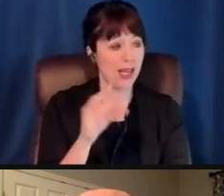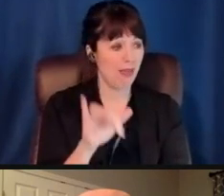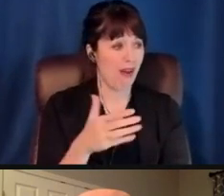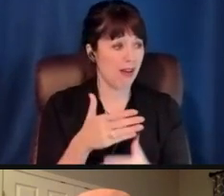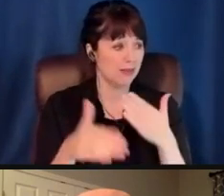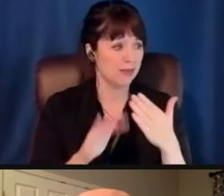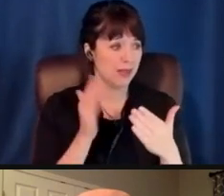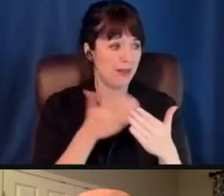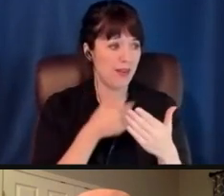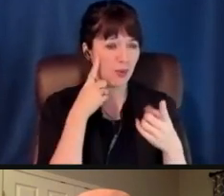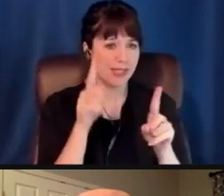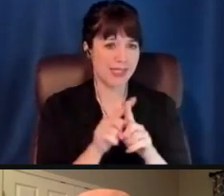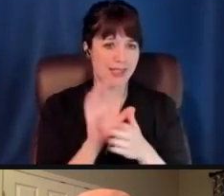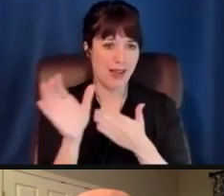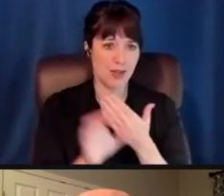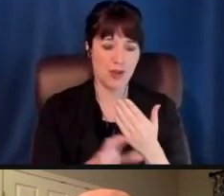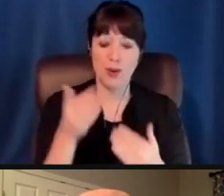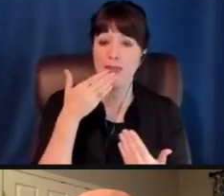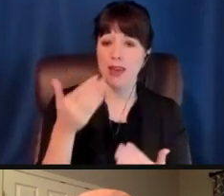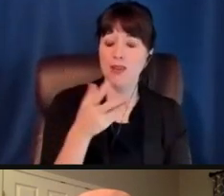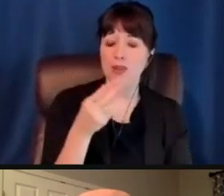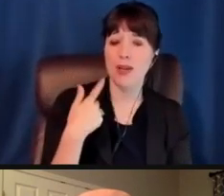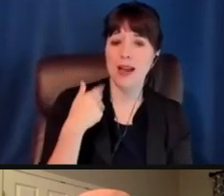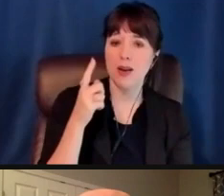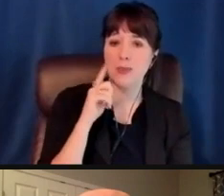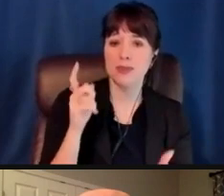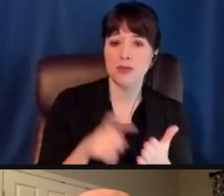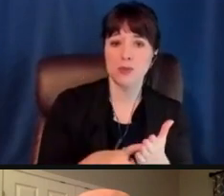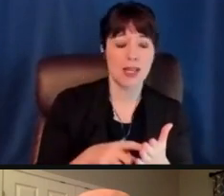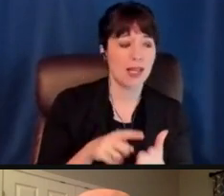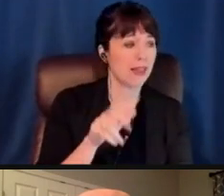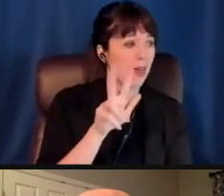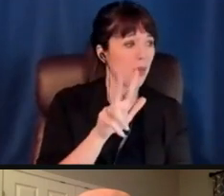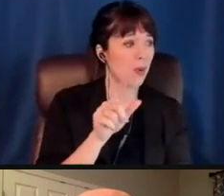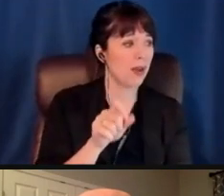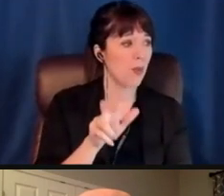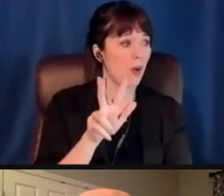calendar. Thank you. And I would just note that item 3.3A,